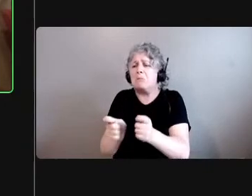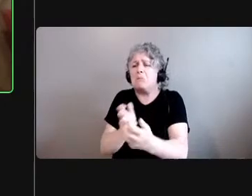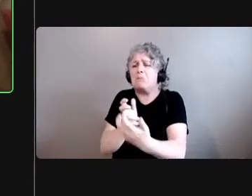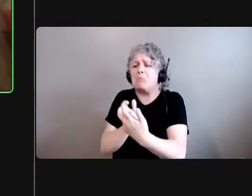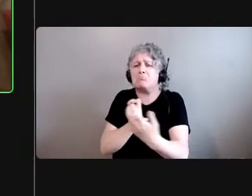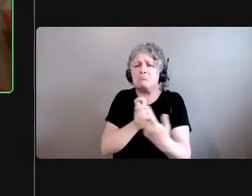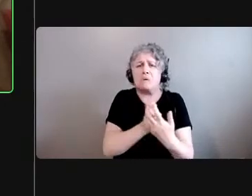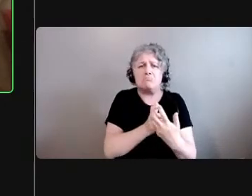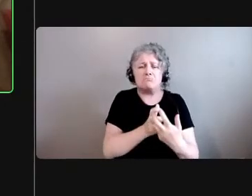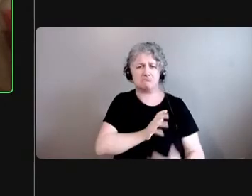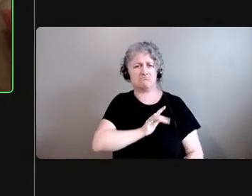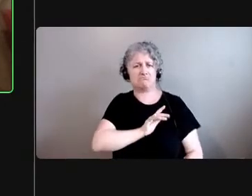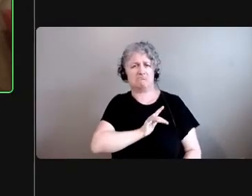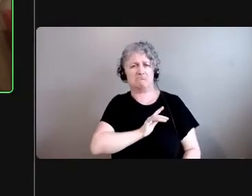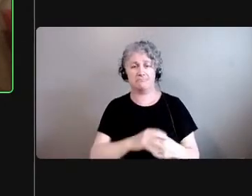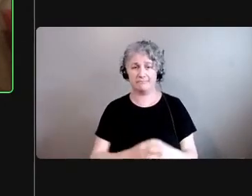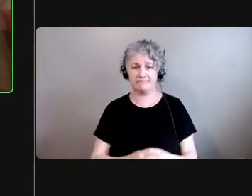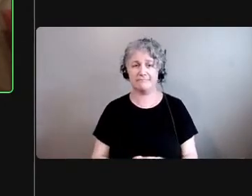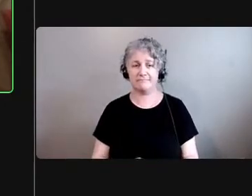modifications.